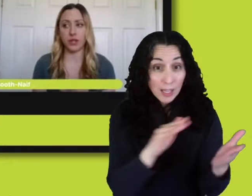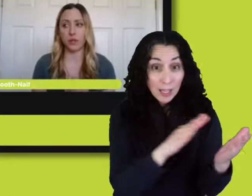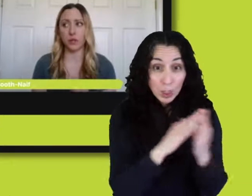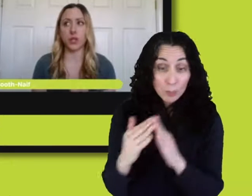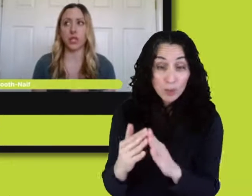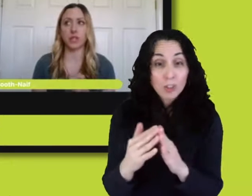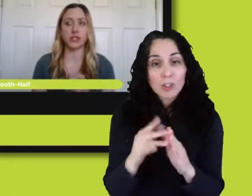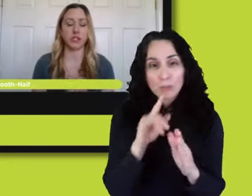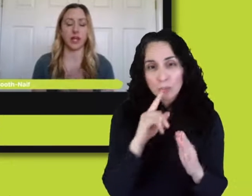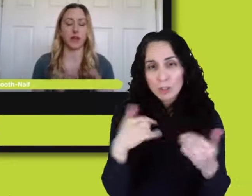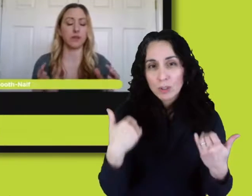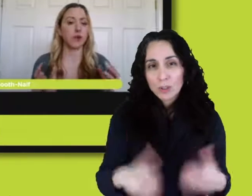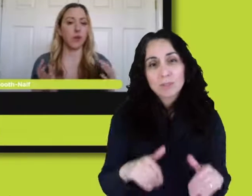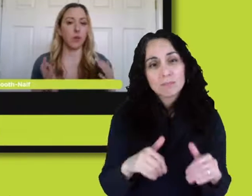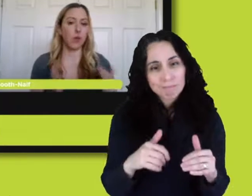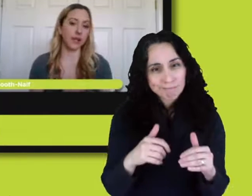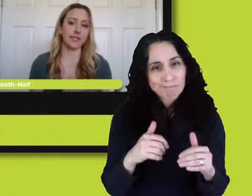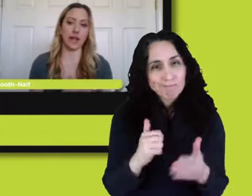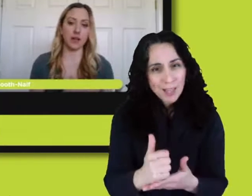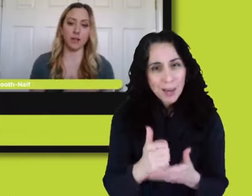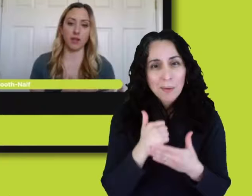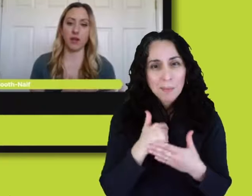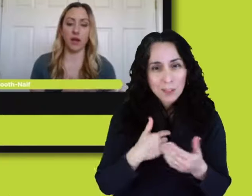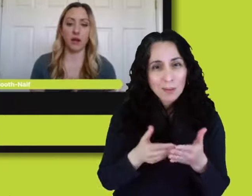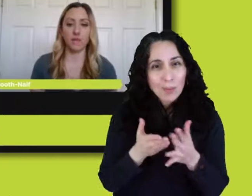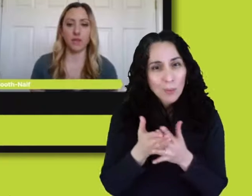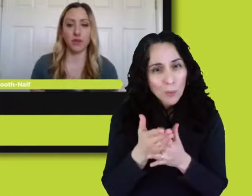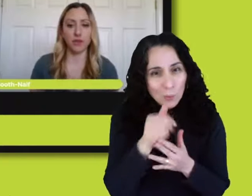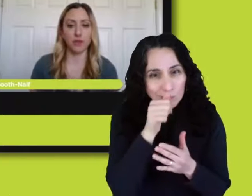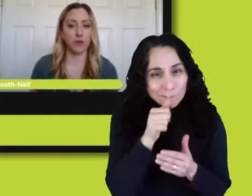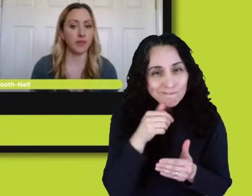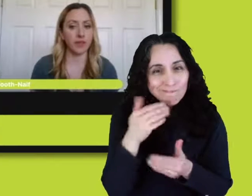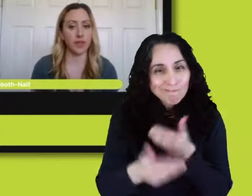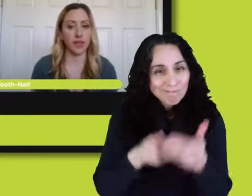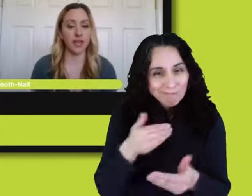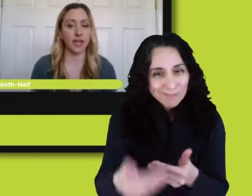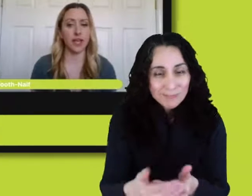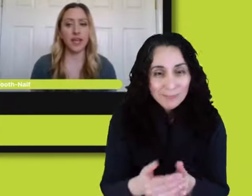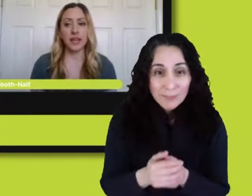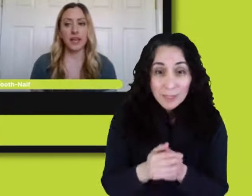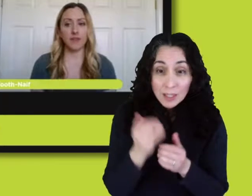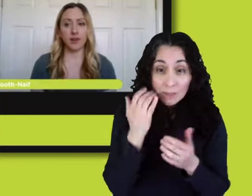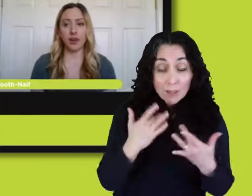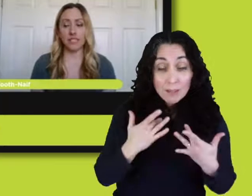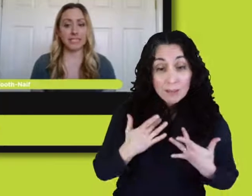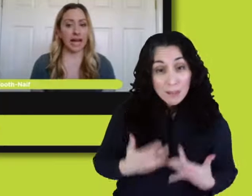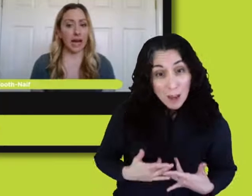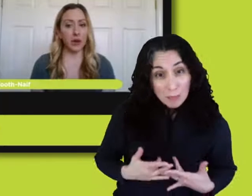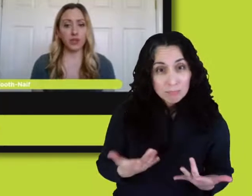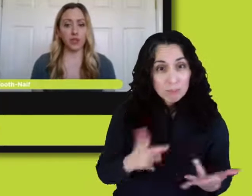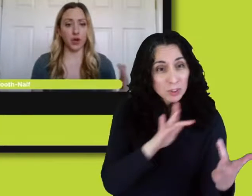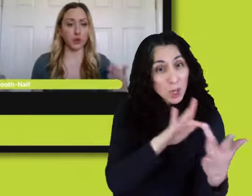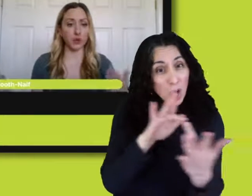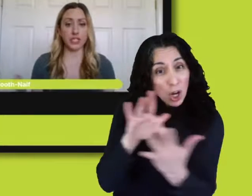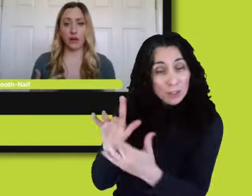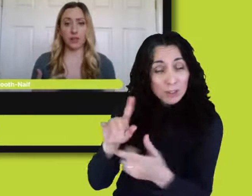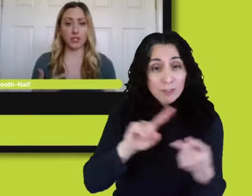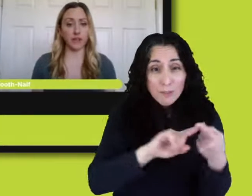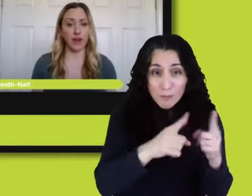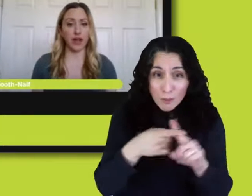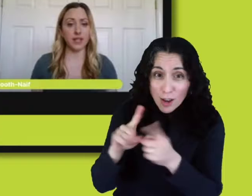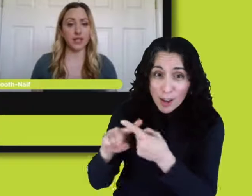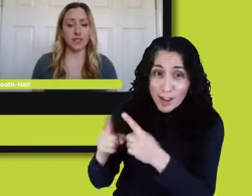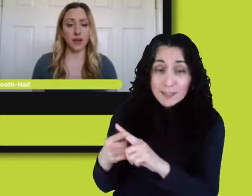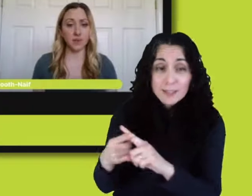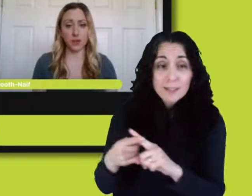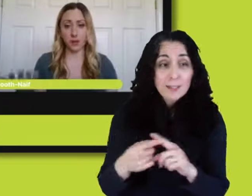that community really is just kind of what has gotten me, through everything. And if you're ever down, reach out